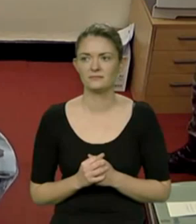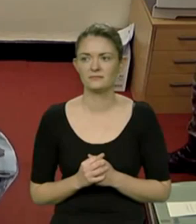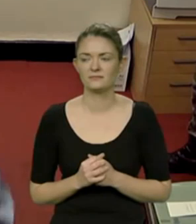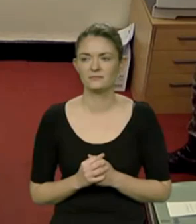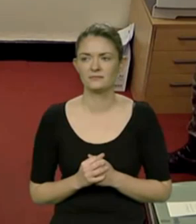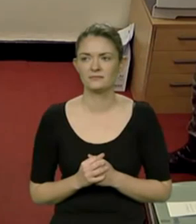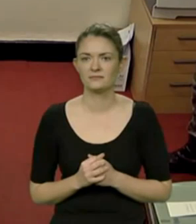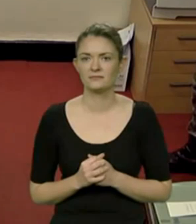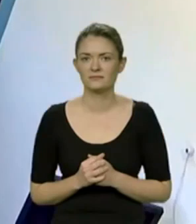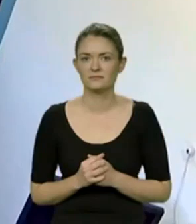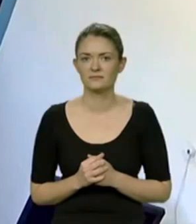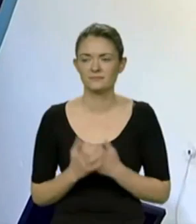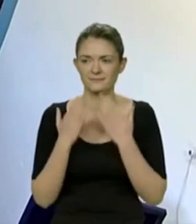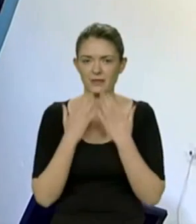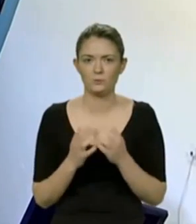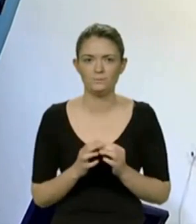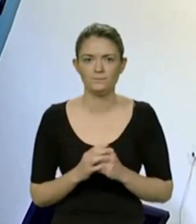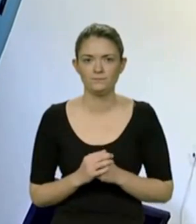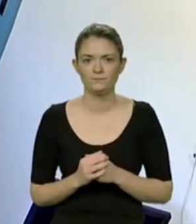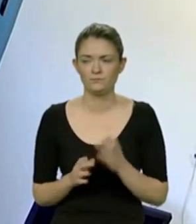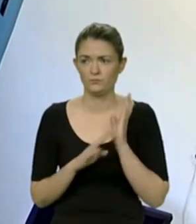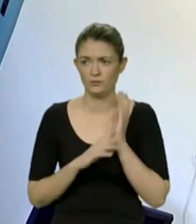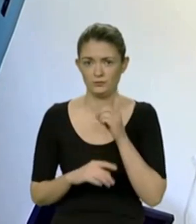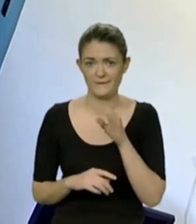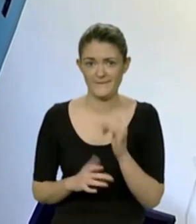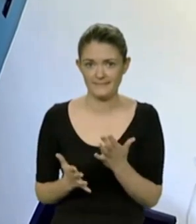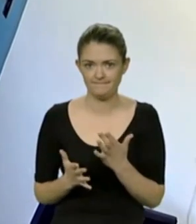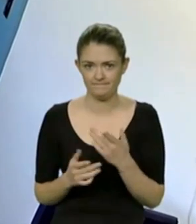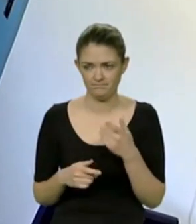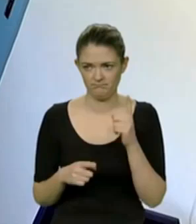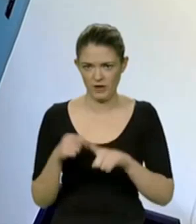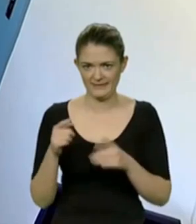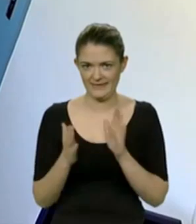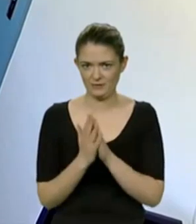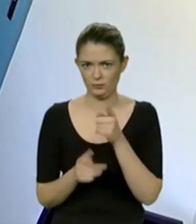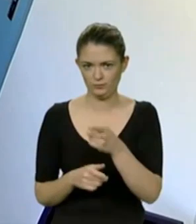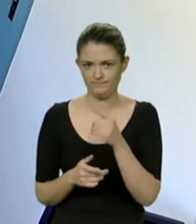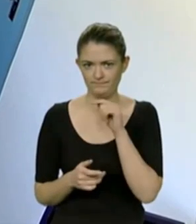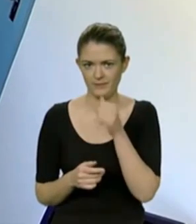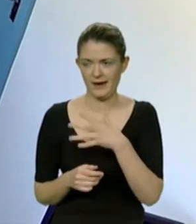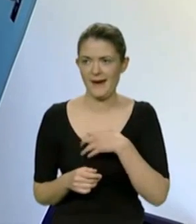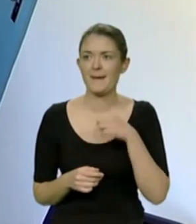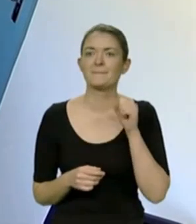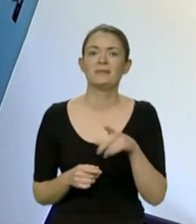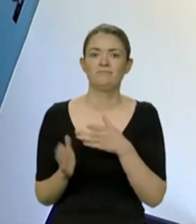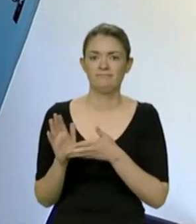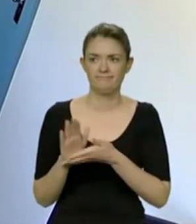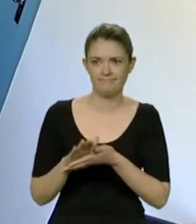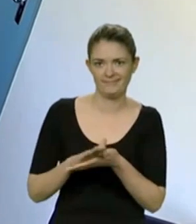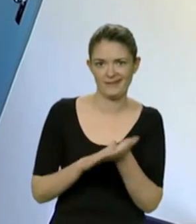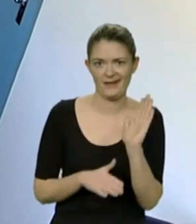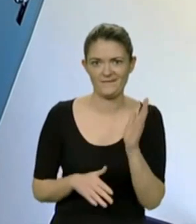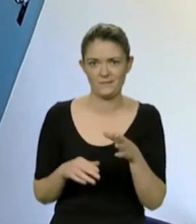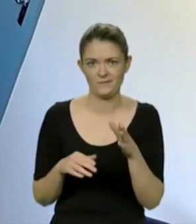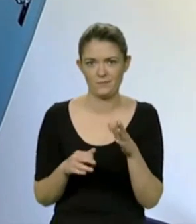Thank you. Okay, Recruit Duffy, the charges that are against you are as follows.